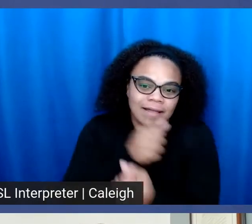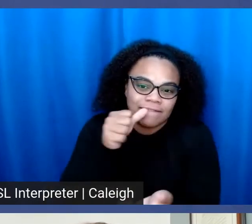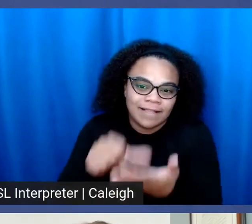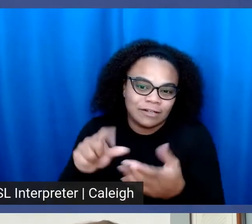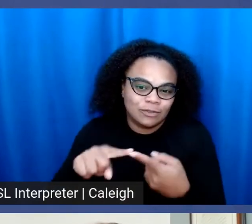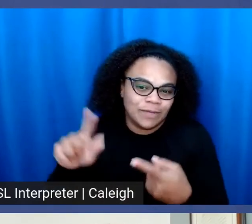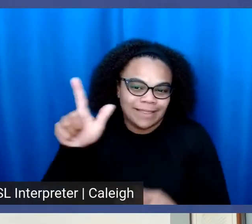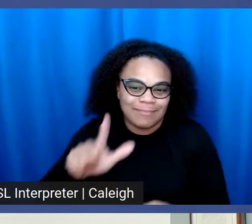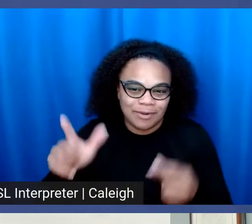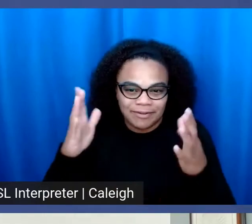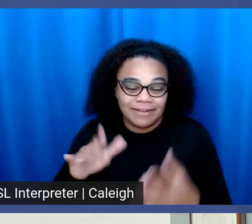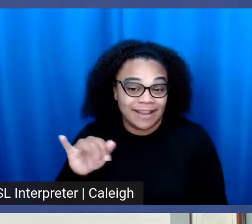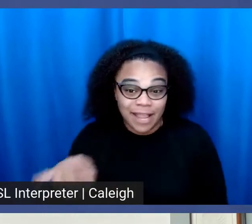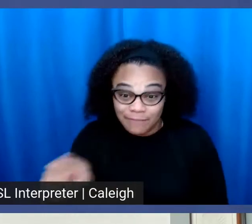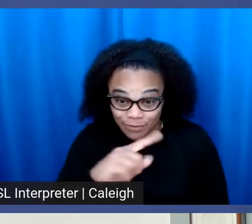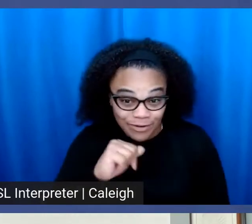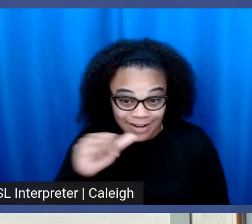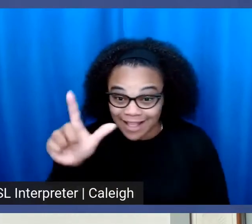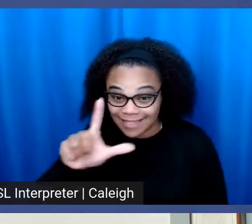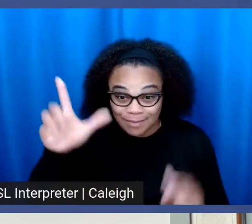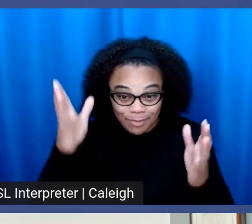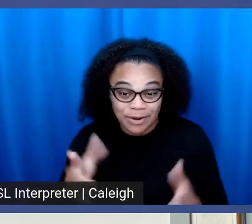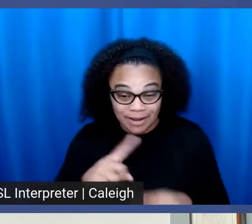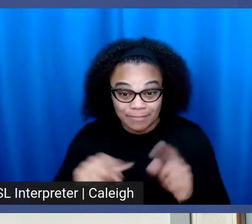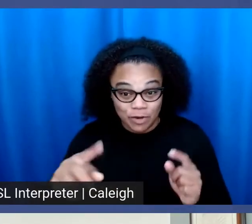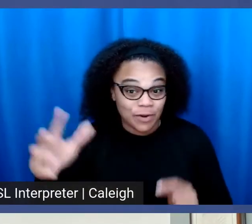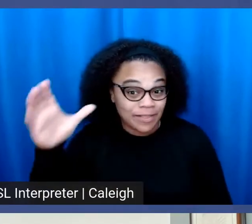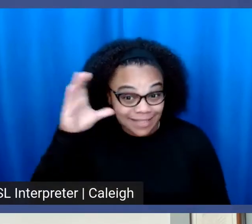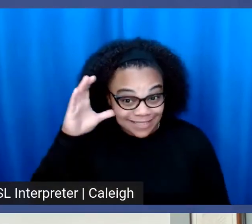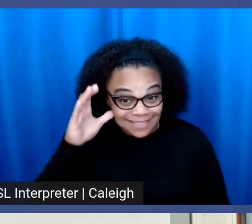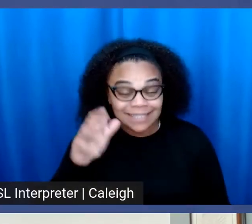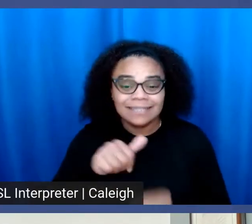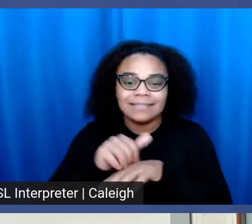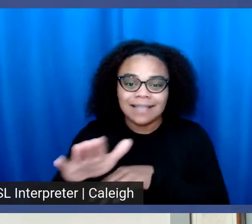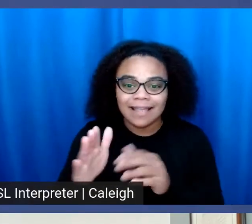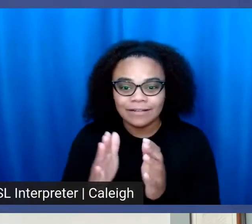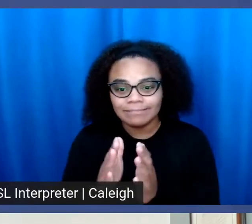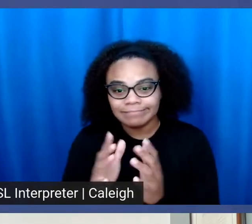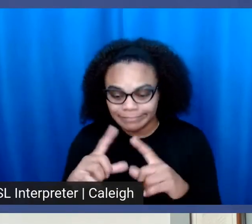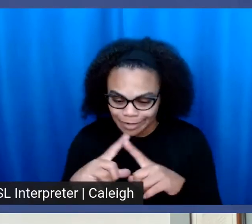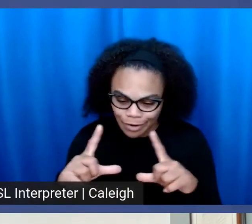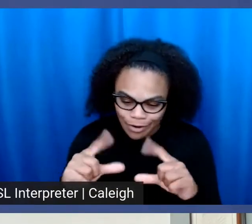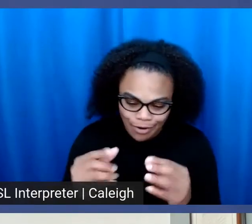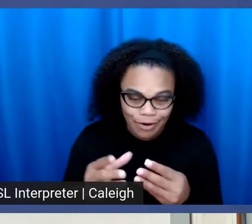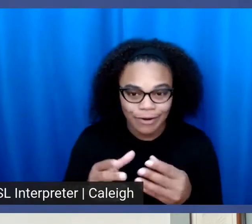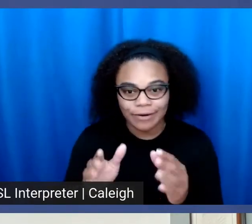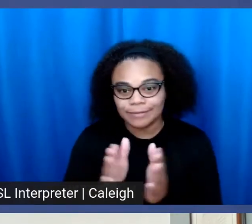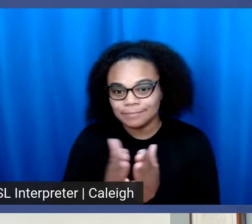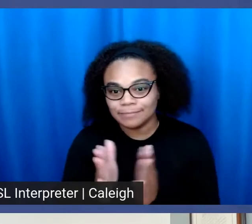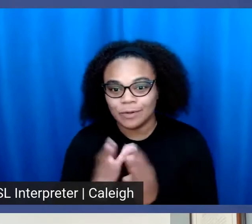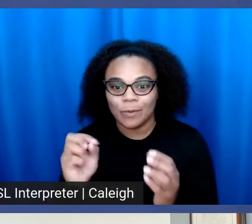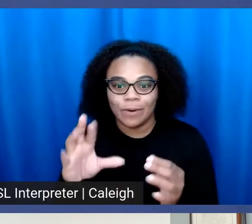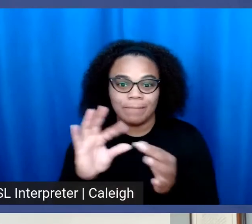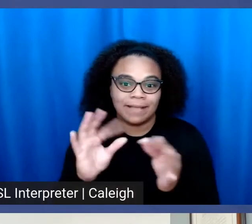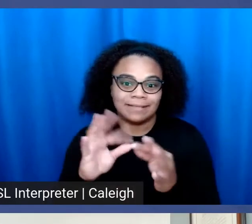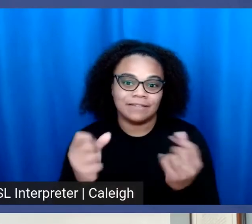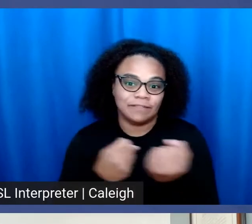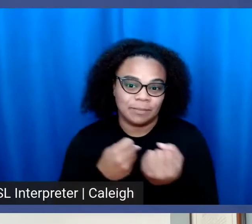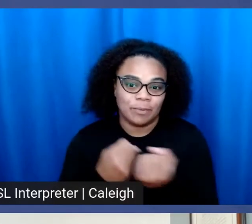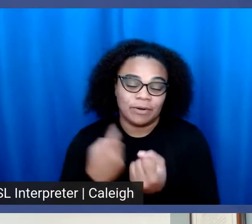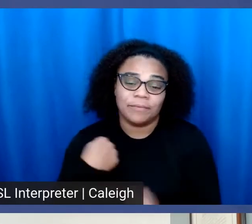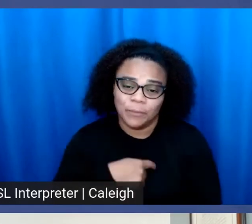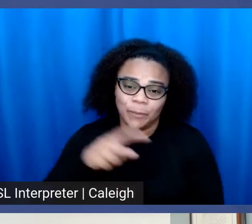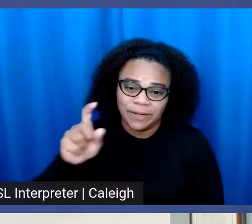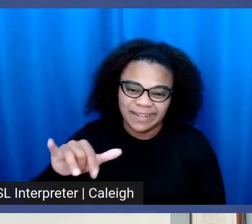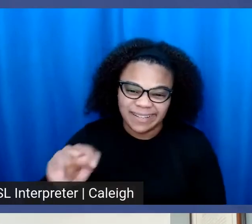not a librarian and you're listening to this, send a card, a message of support to a librarian. We really need it. It's rough. That's a